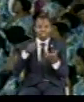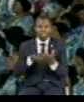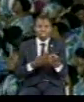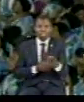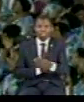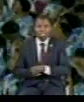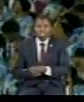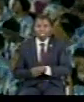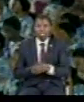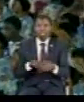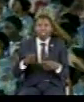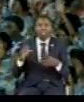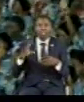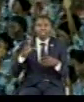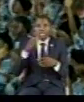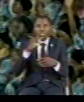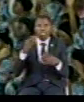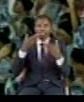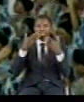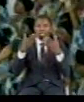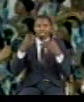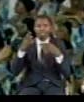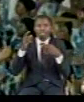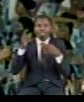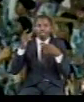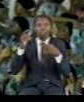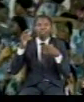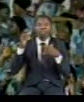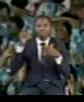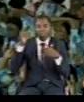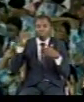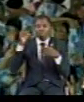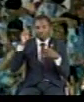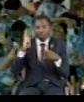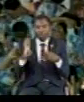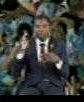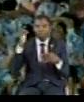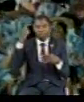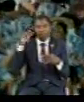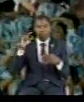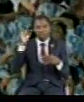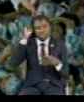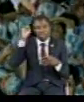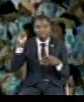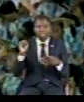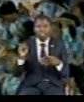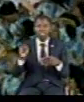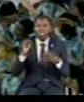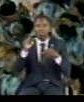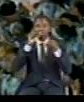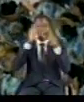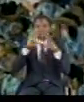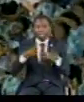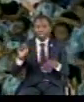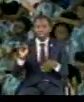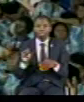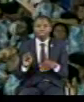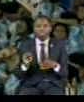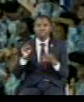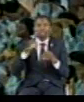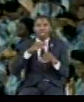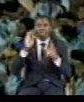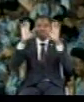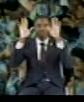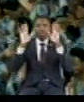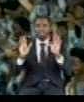for unleashing his power on us. We have been loaded today. And the miracles are